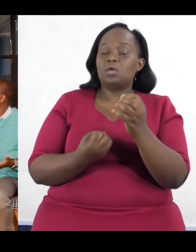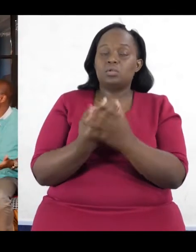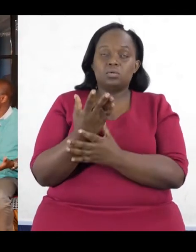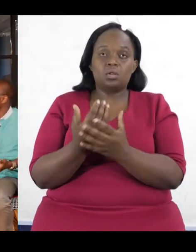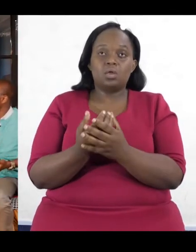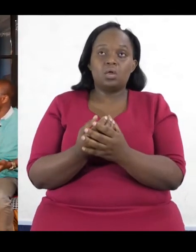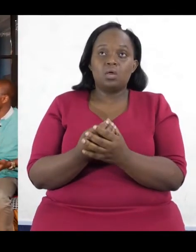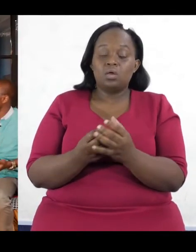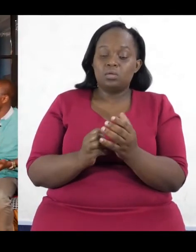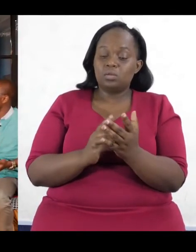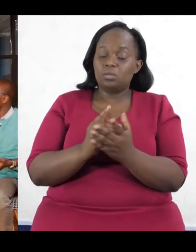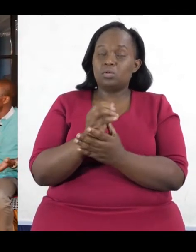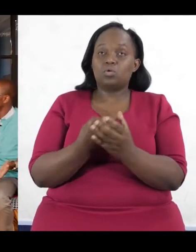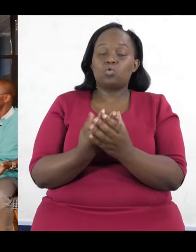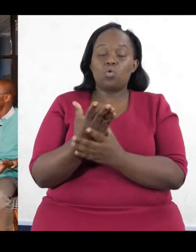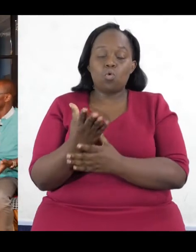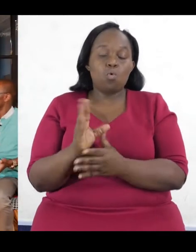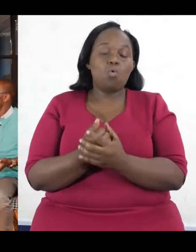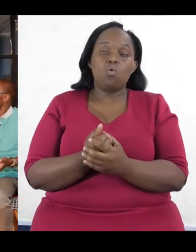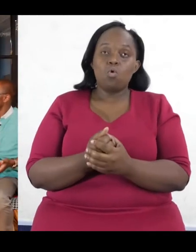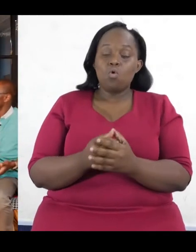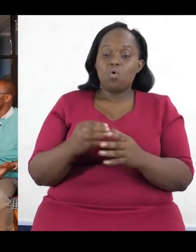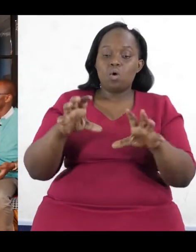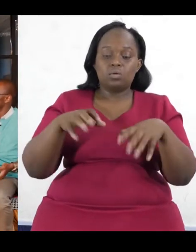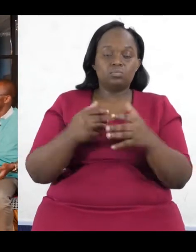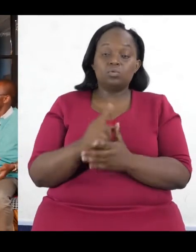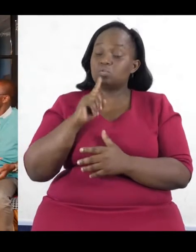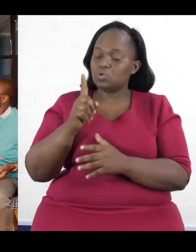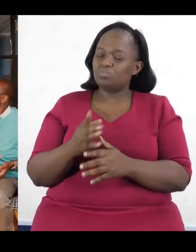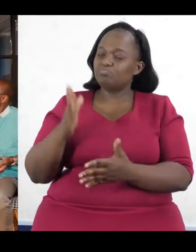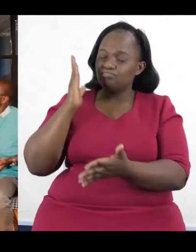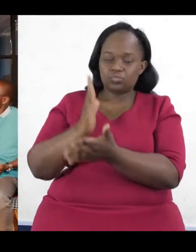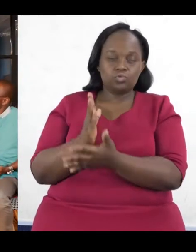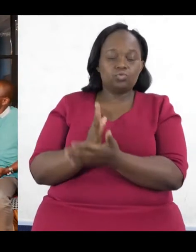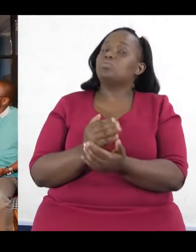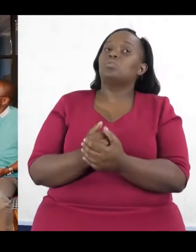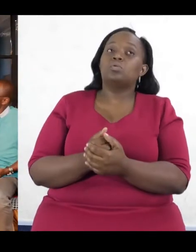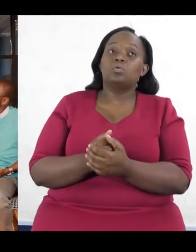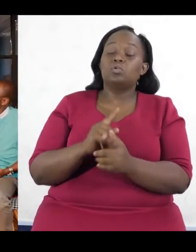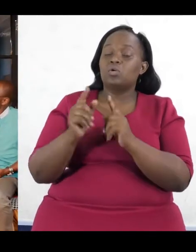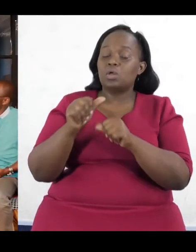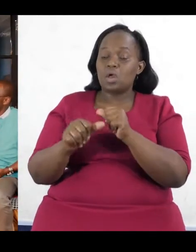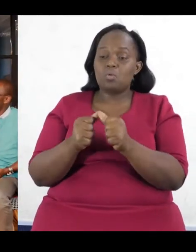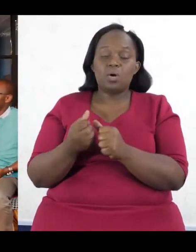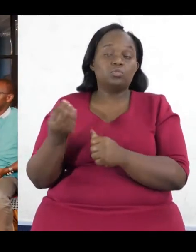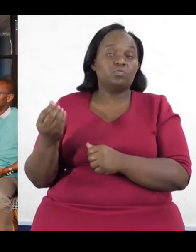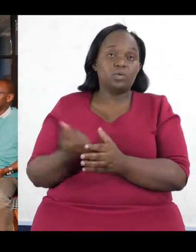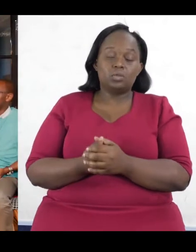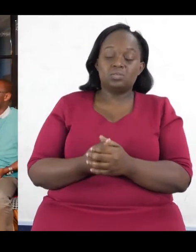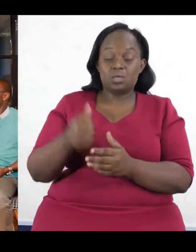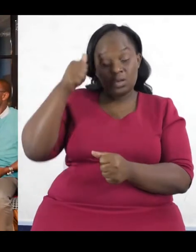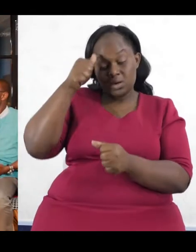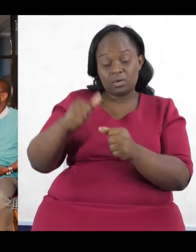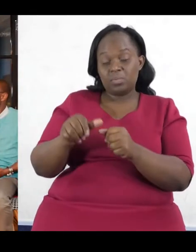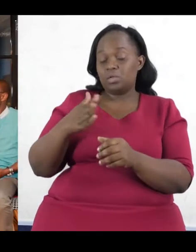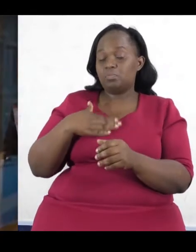address the financing issue in the sector. Yeah. So actually, Dan is talking about finance. It reminds me